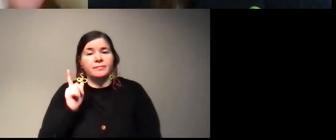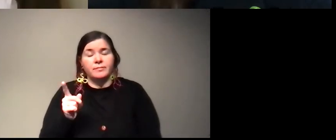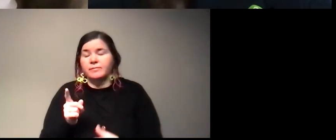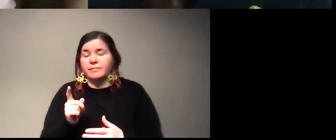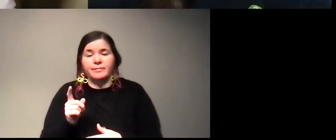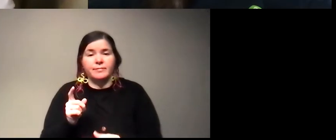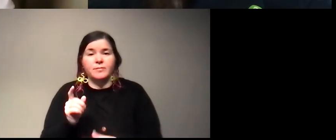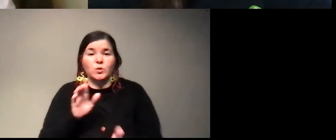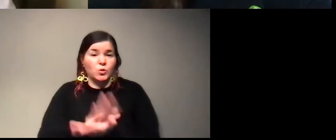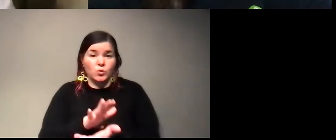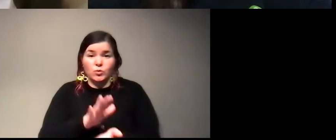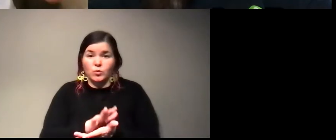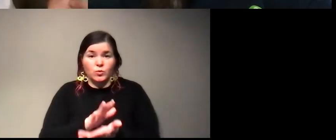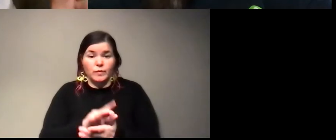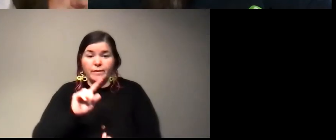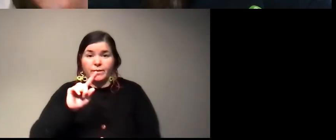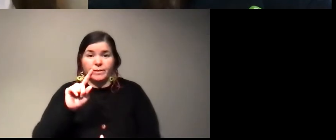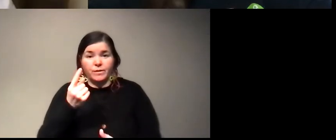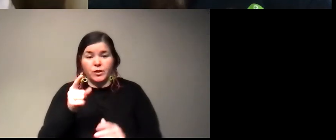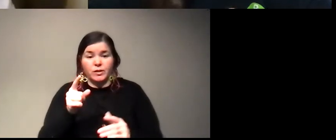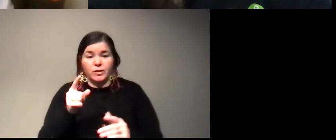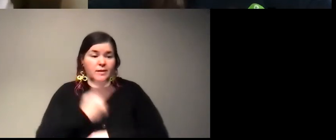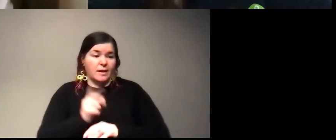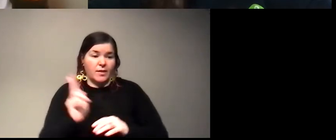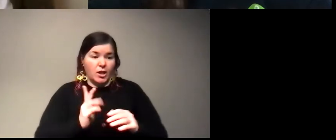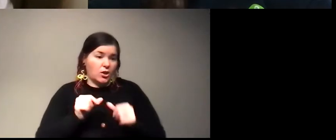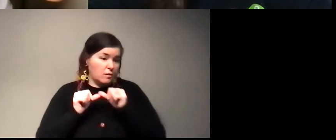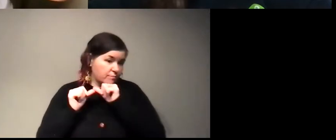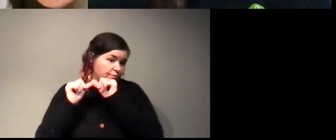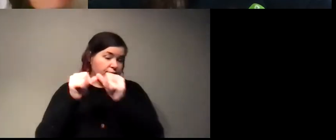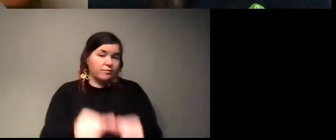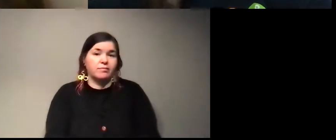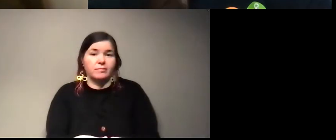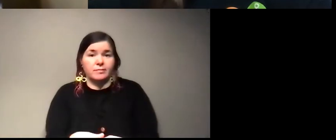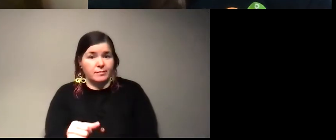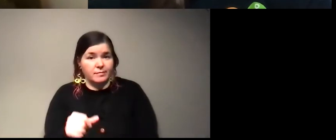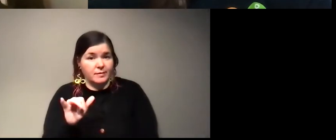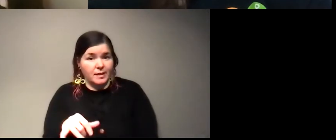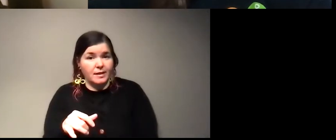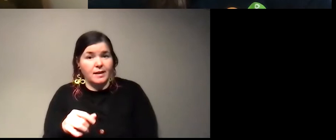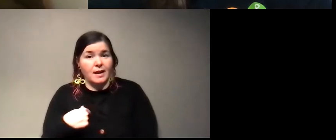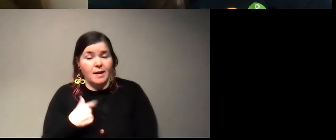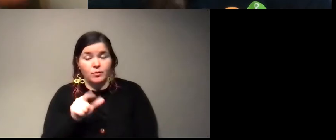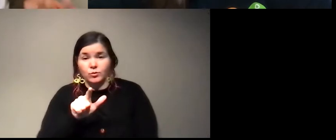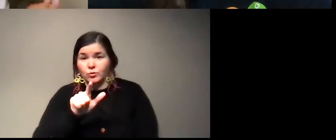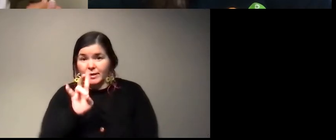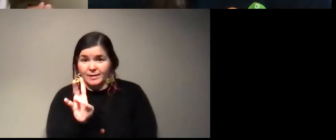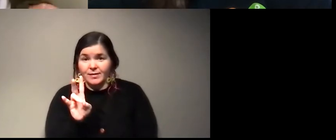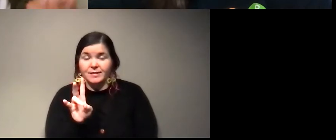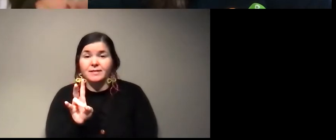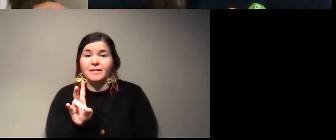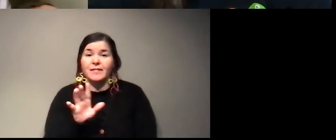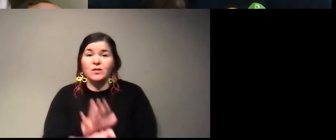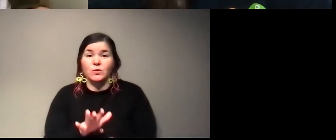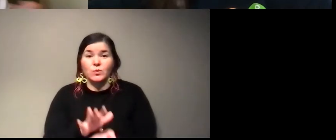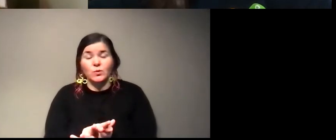I've been in school since the first day of kindergarten, just to give you all context. And I'm 27, so I've been in school